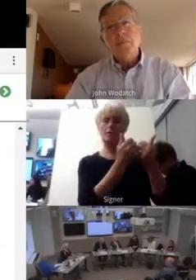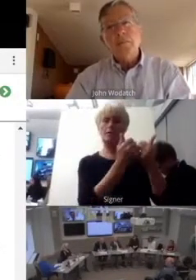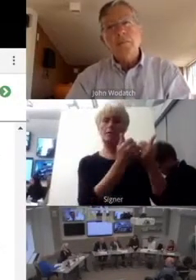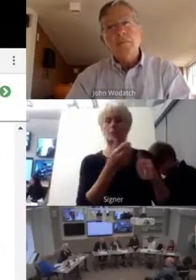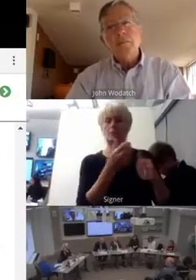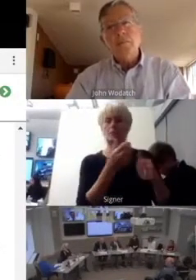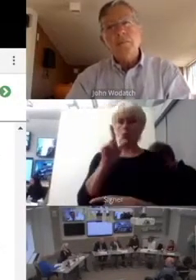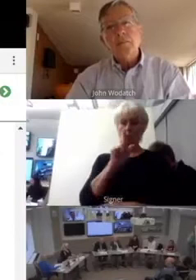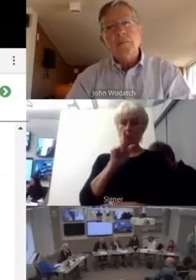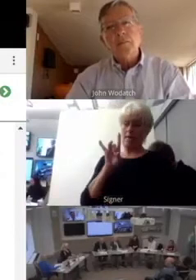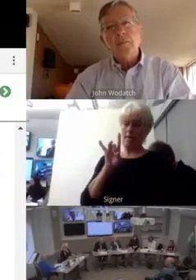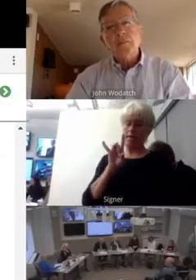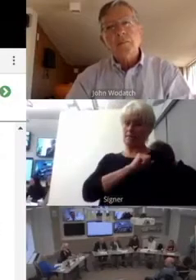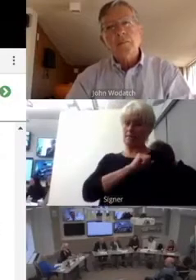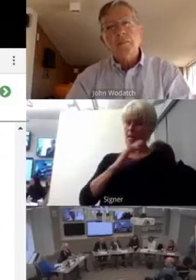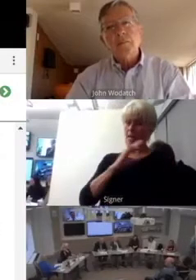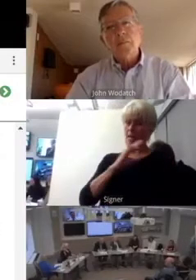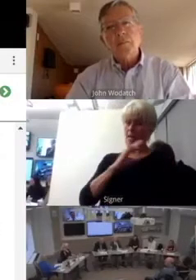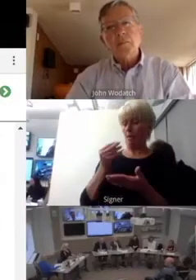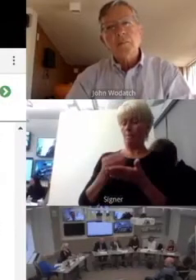million.